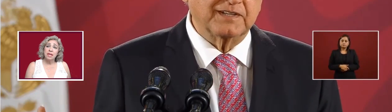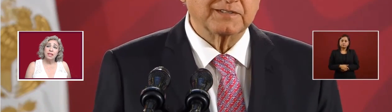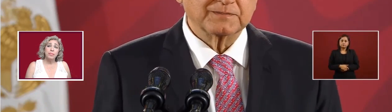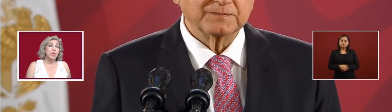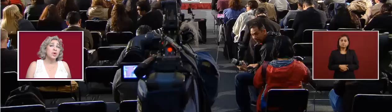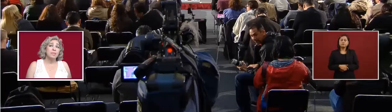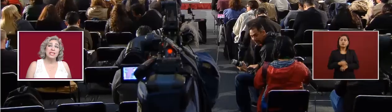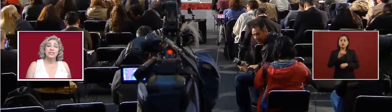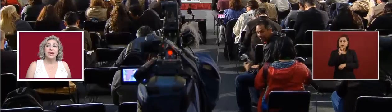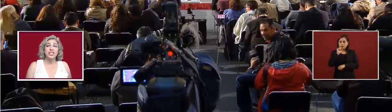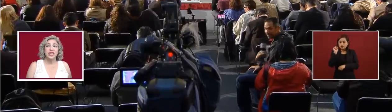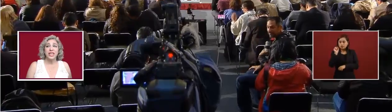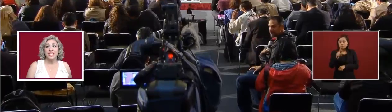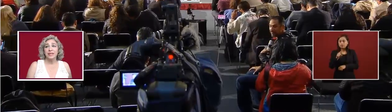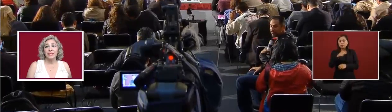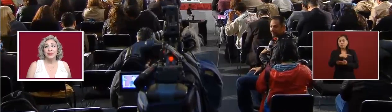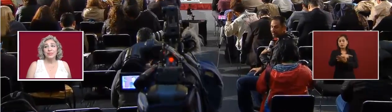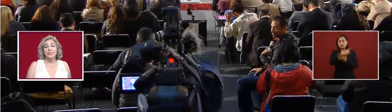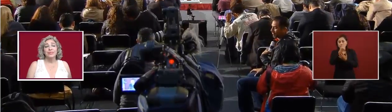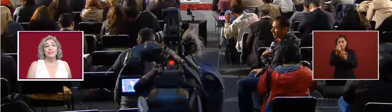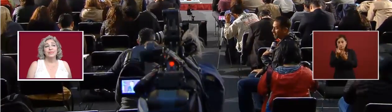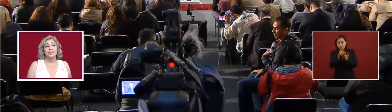program is functioning